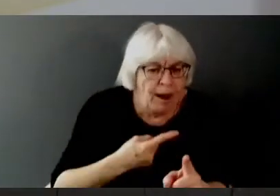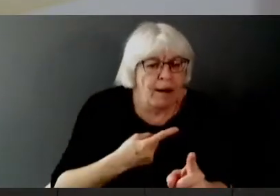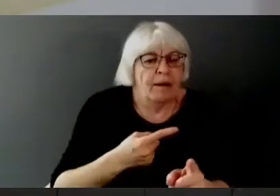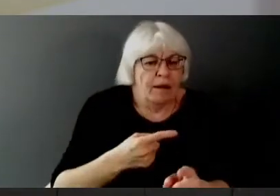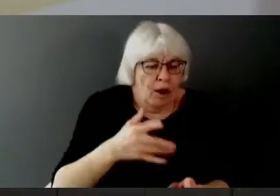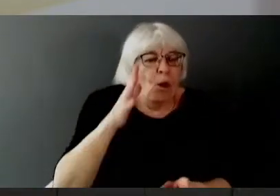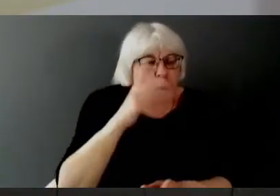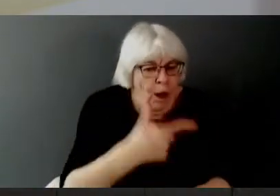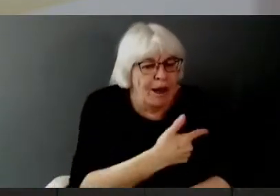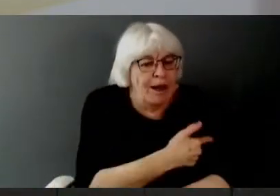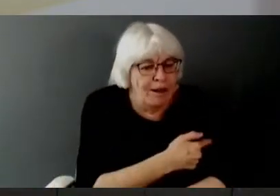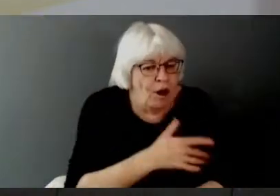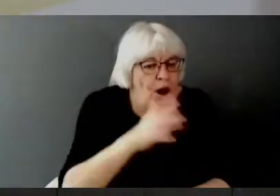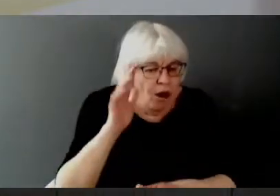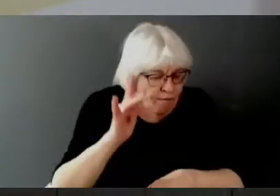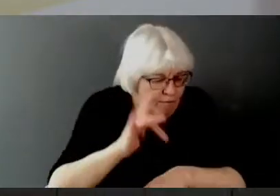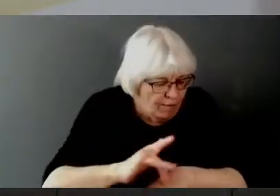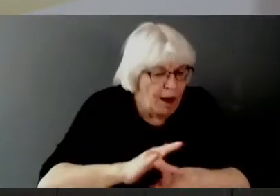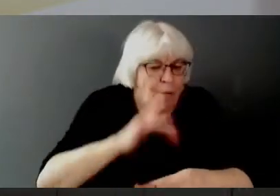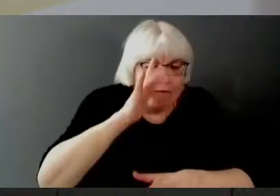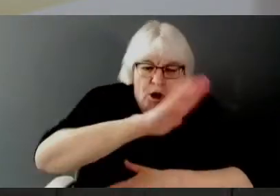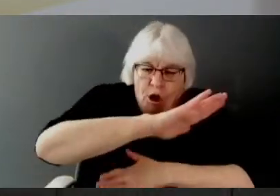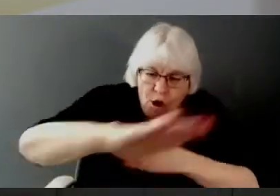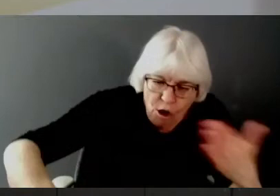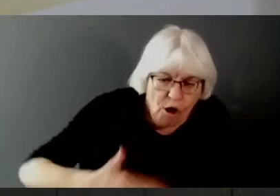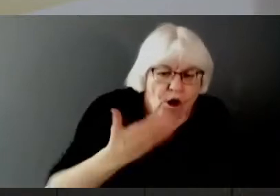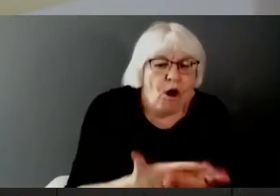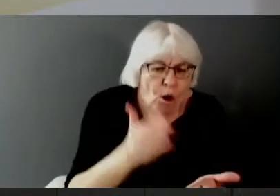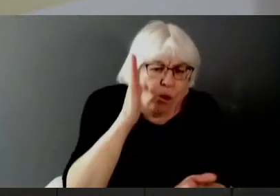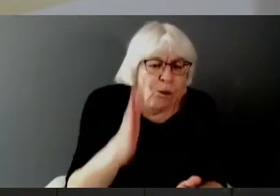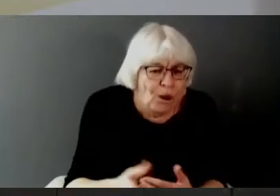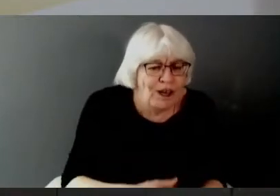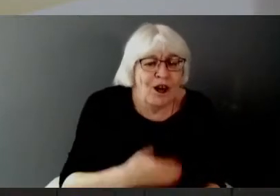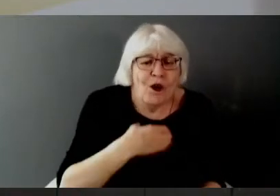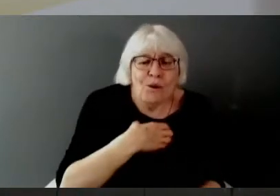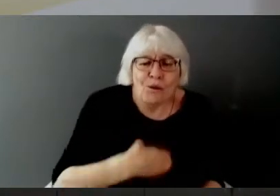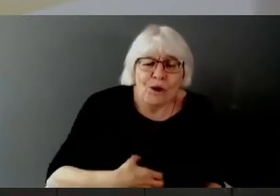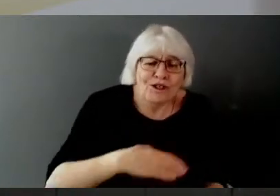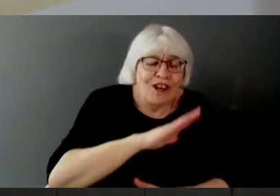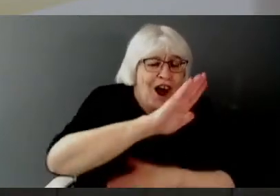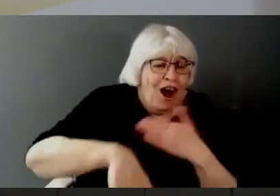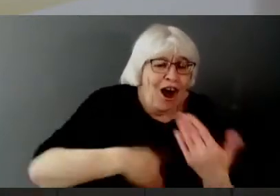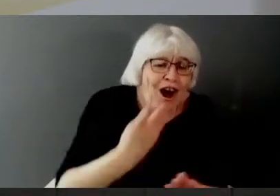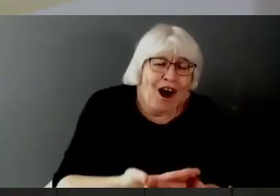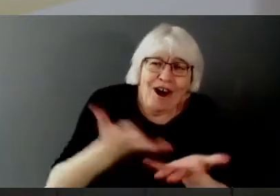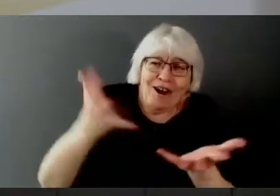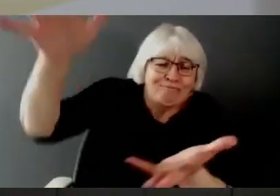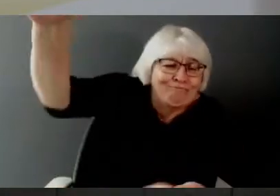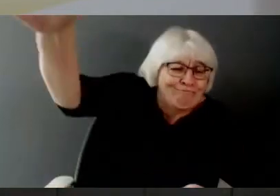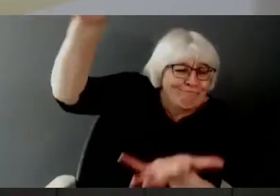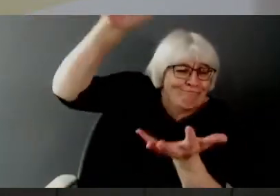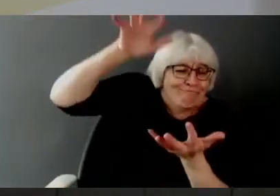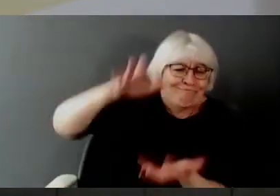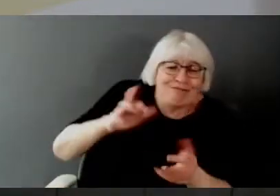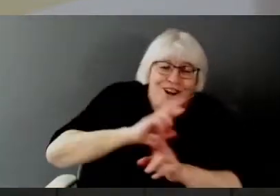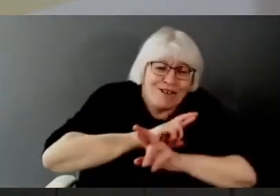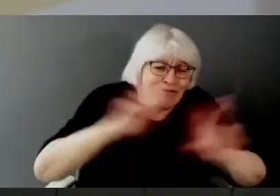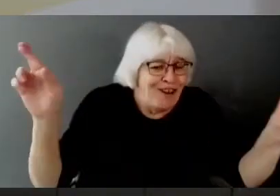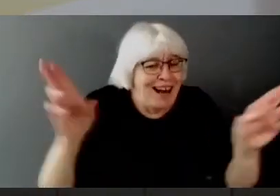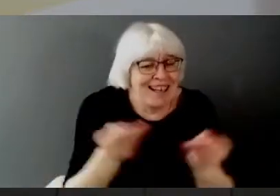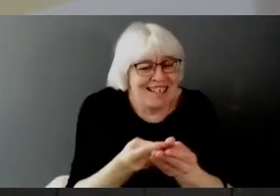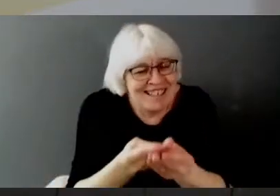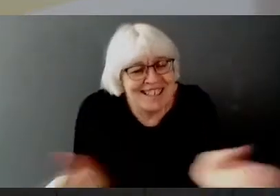be ideal if we had enough product to offer every Islander the vaccine within the next 2 months. This is not the